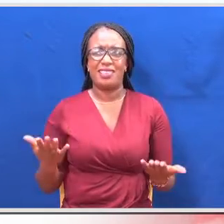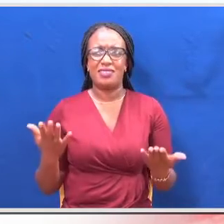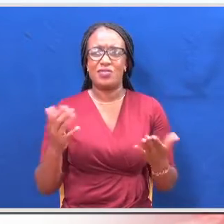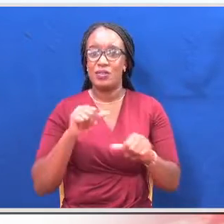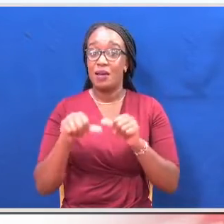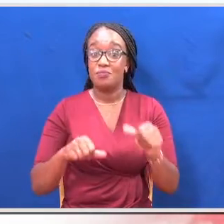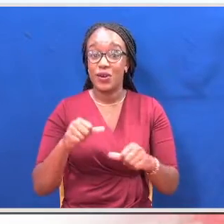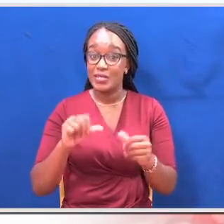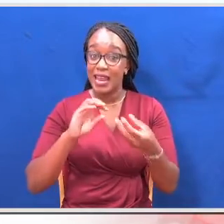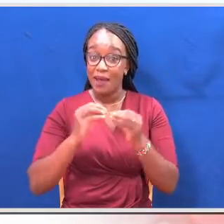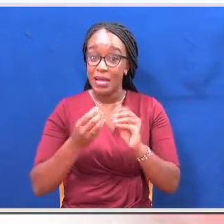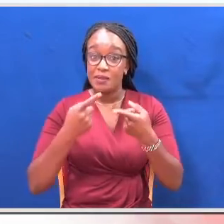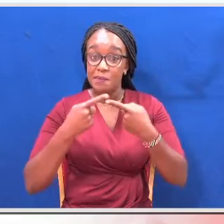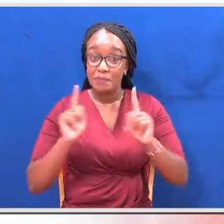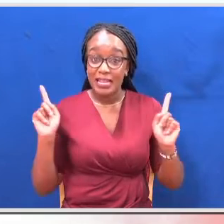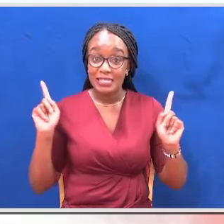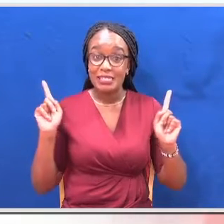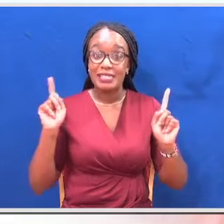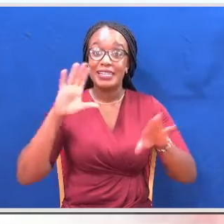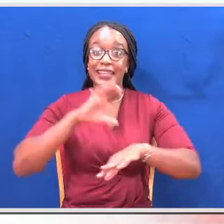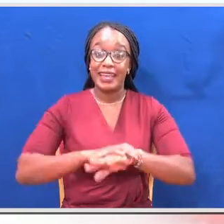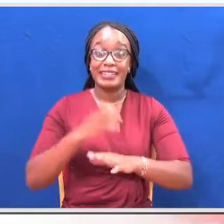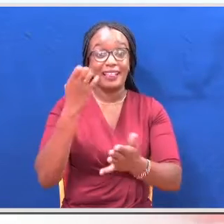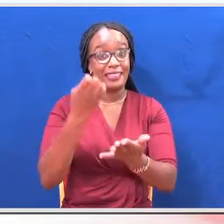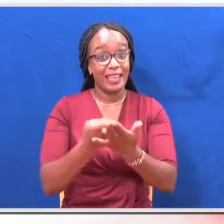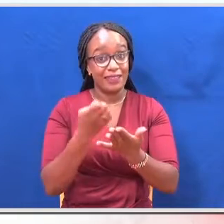numbers, but it's about also getting the evidence,